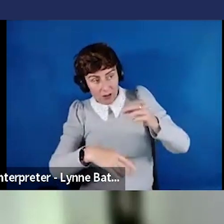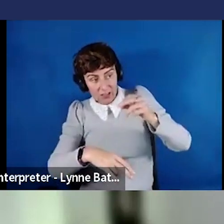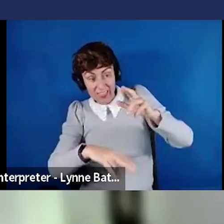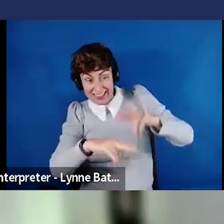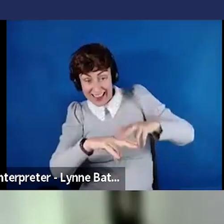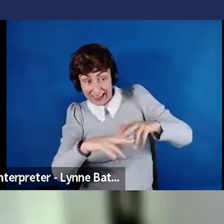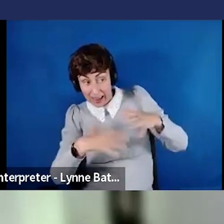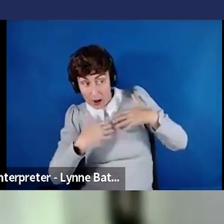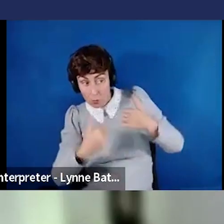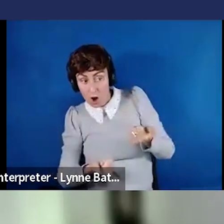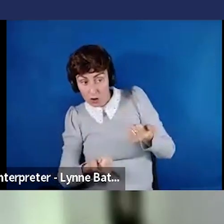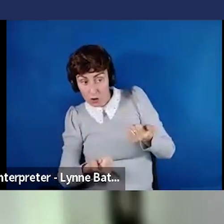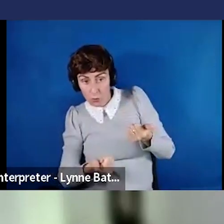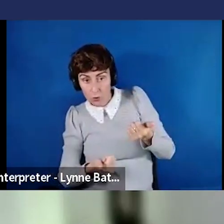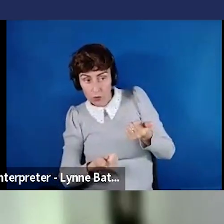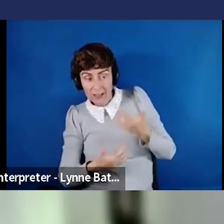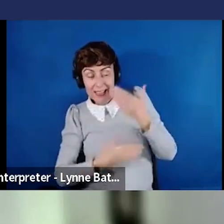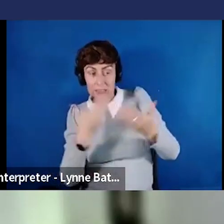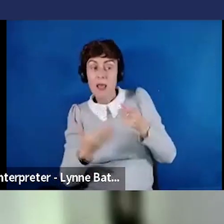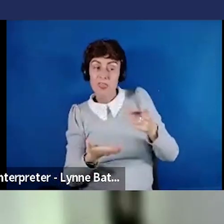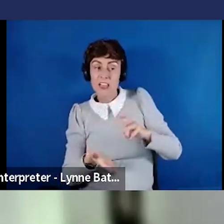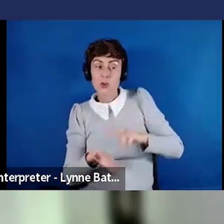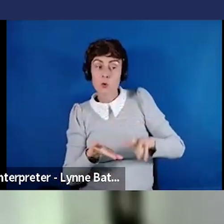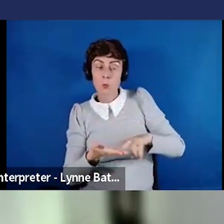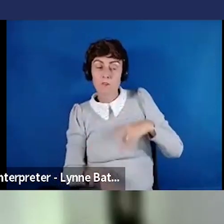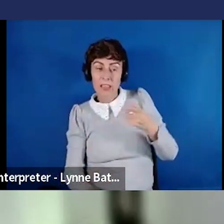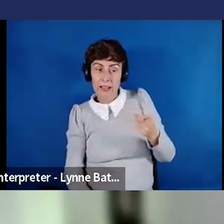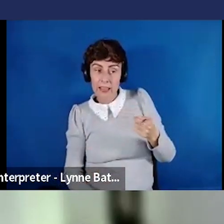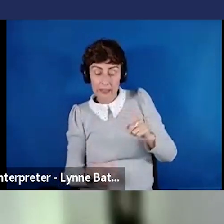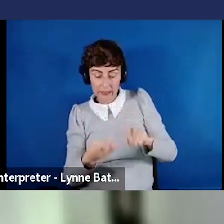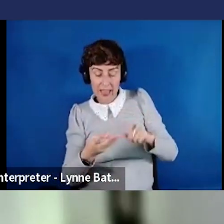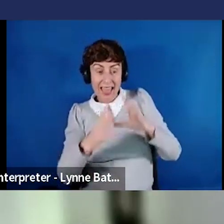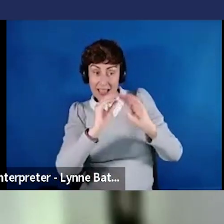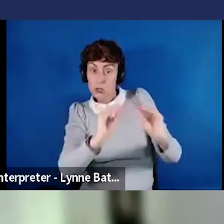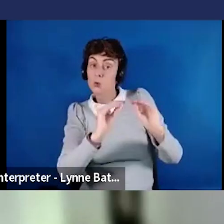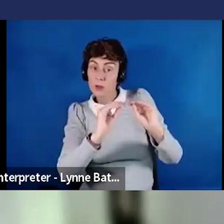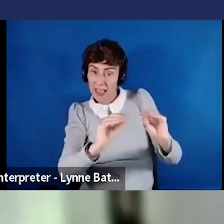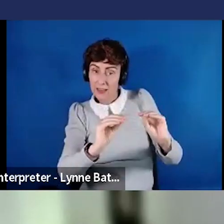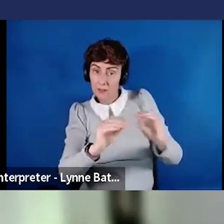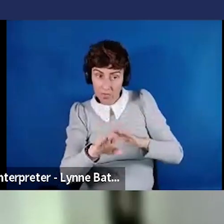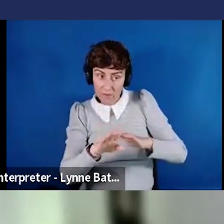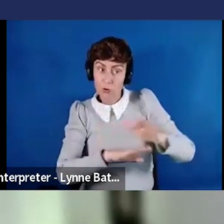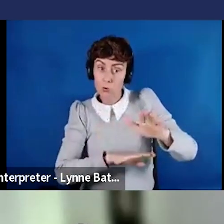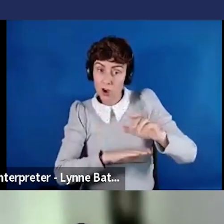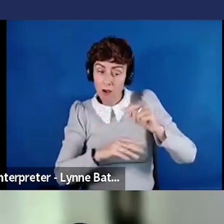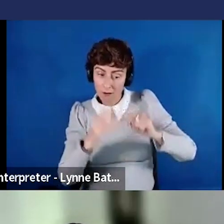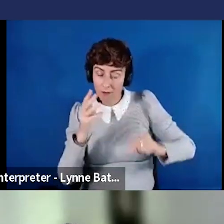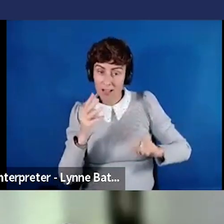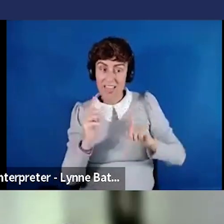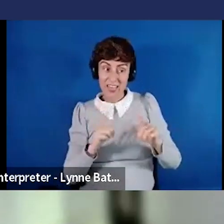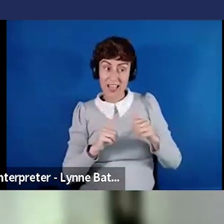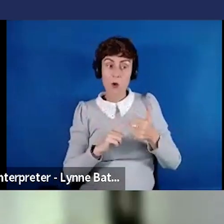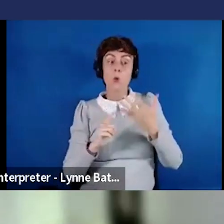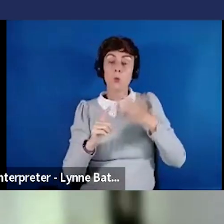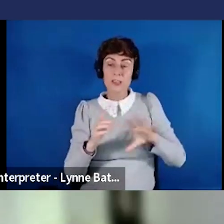them what they're feeling is normal. We can educate them about what might happen in the future. All of those things will help, but the engagement of